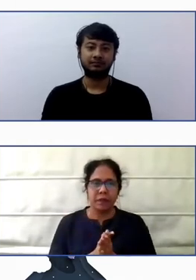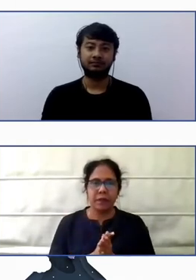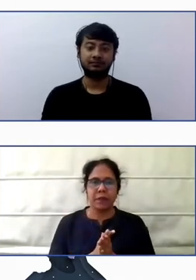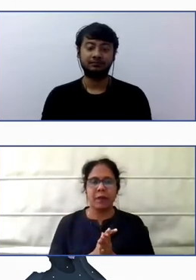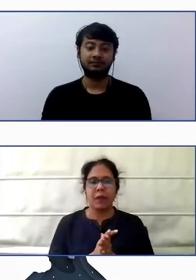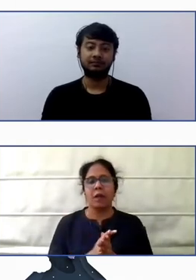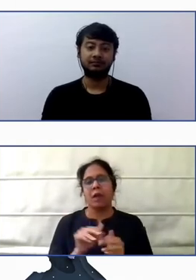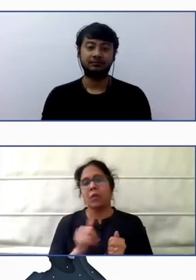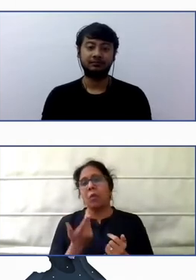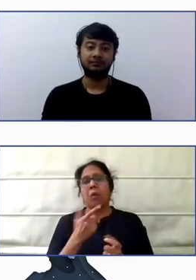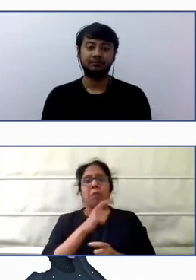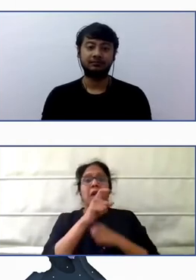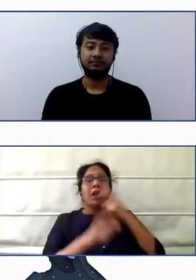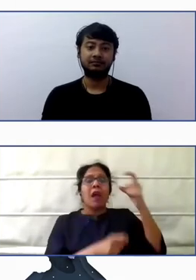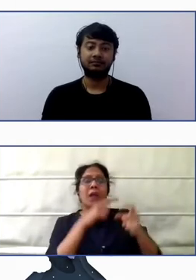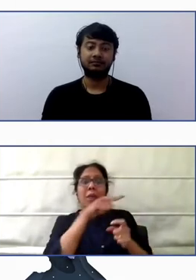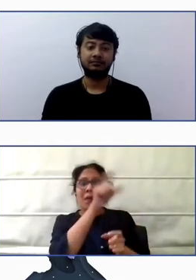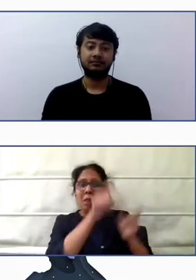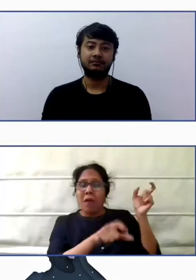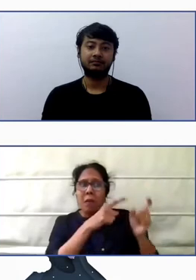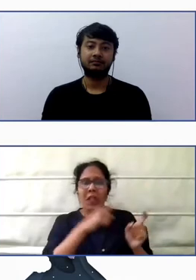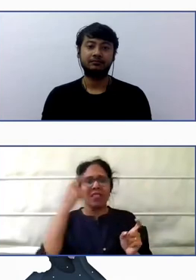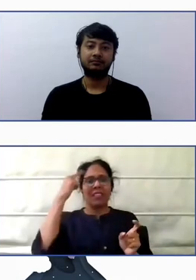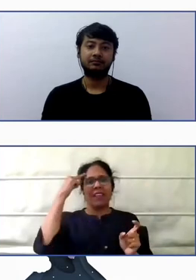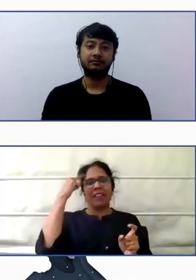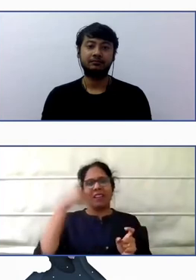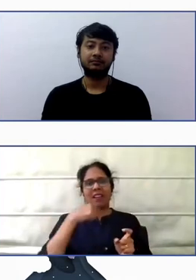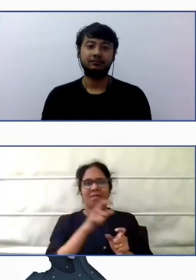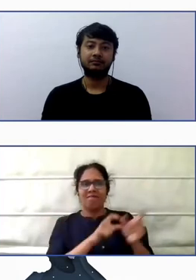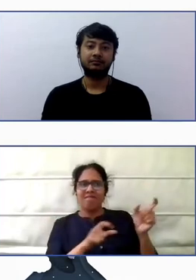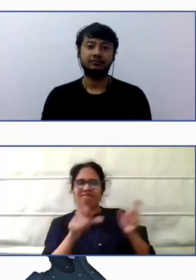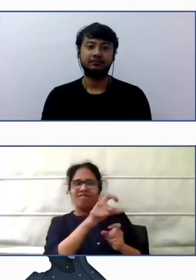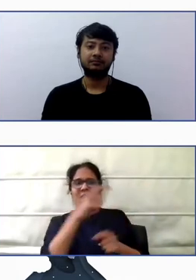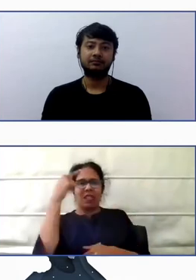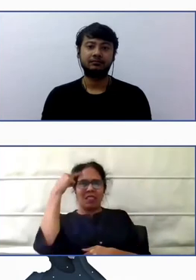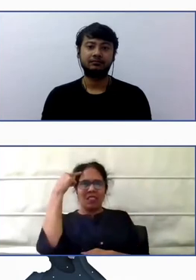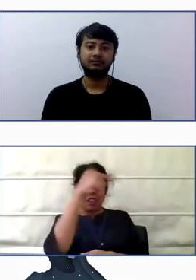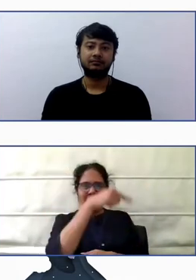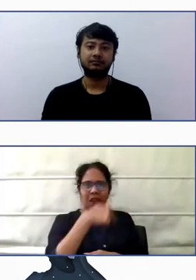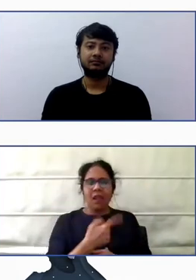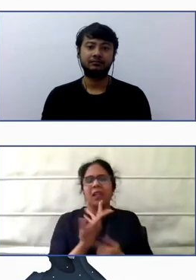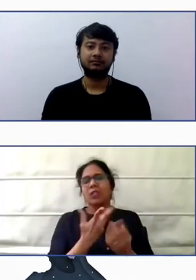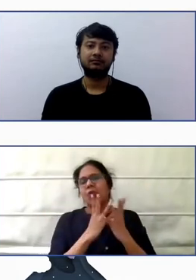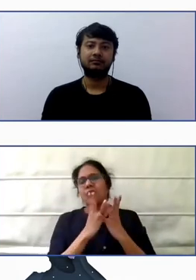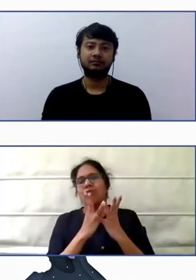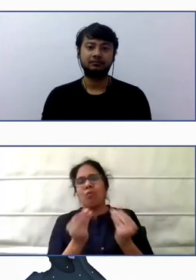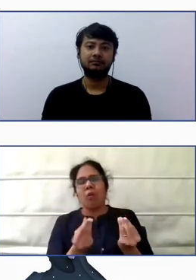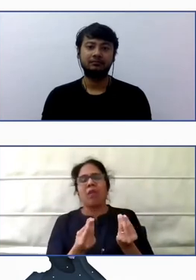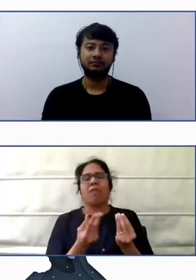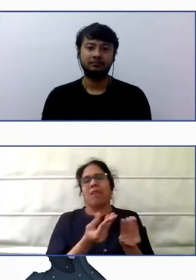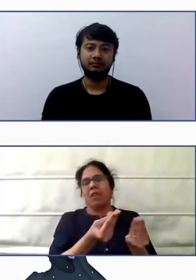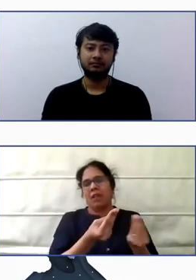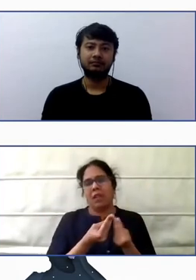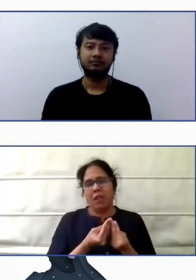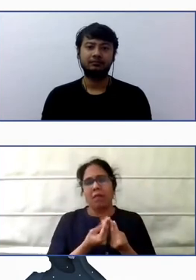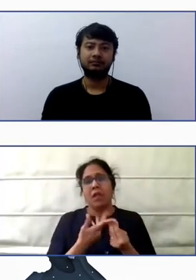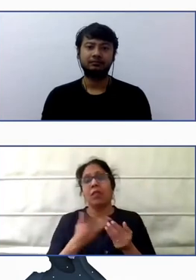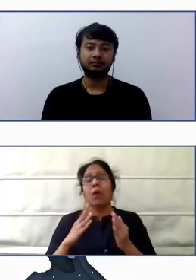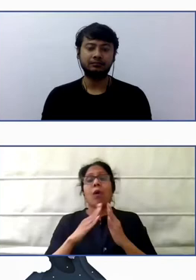maybe corporates can think about and come up with some kind of a solution to make even a